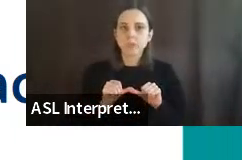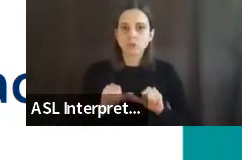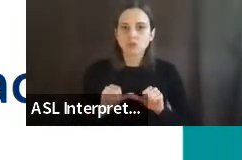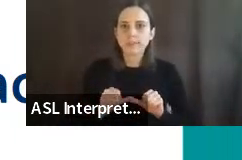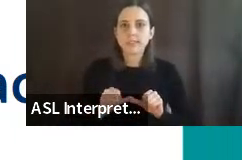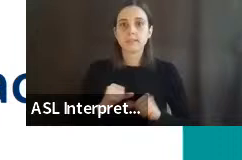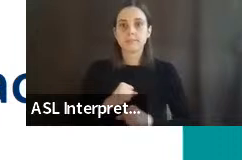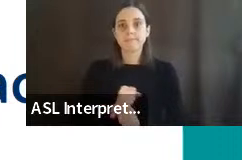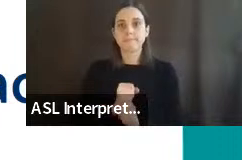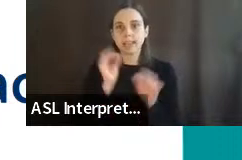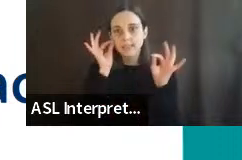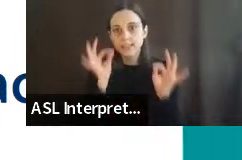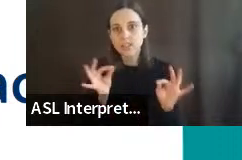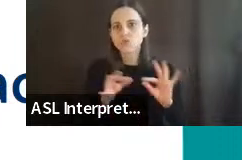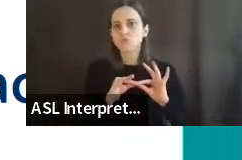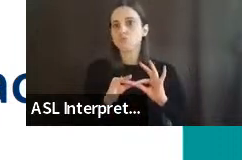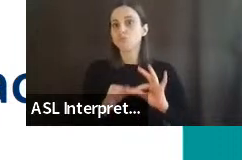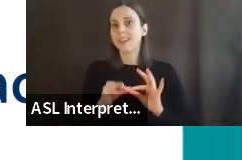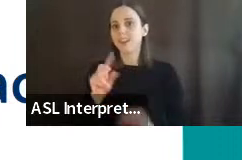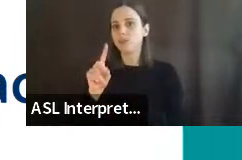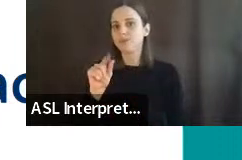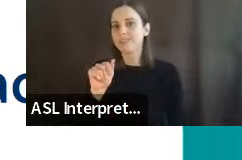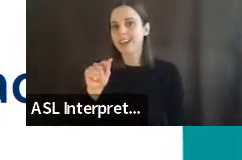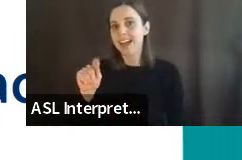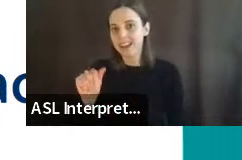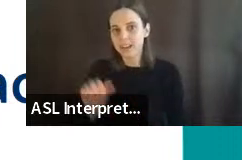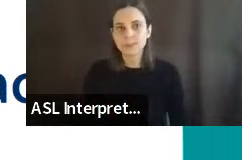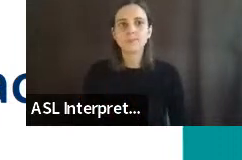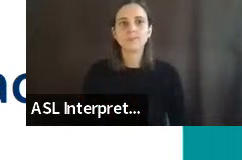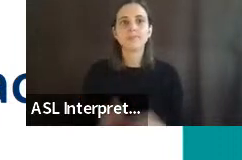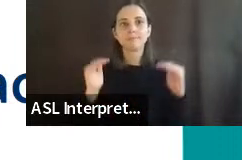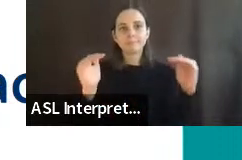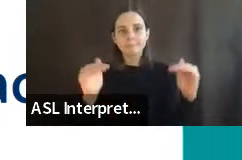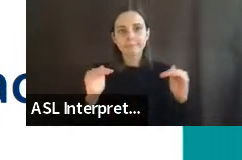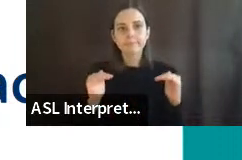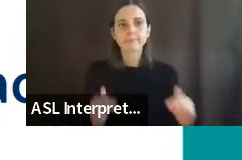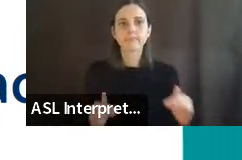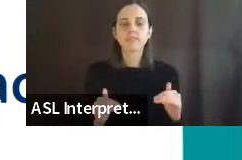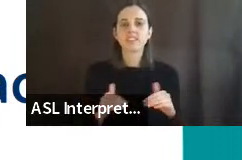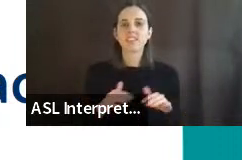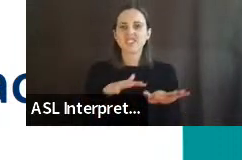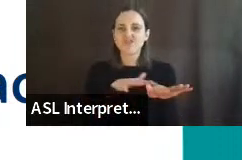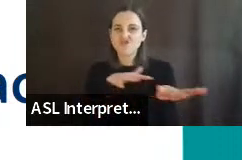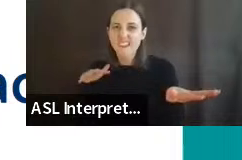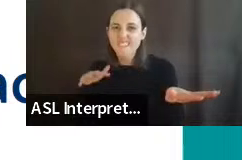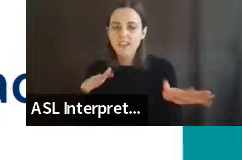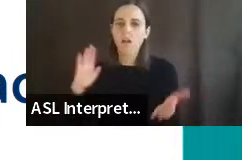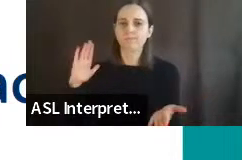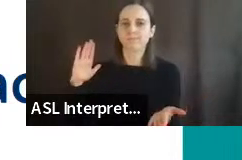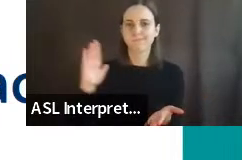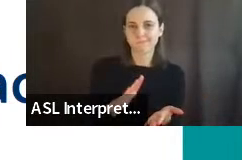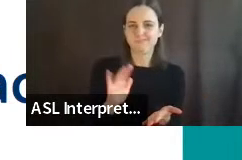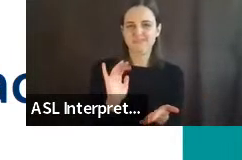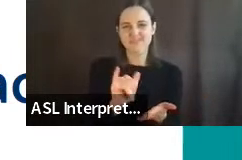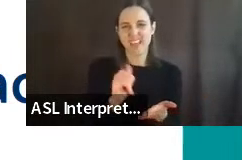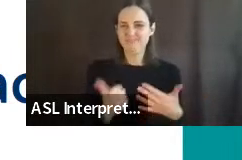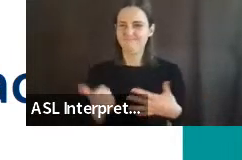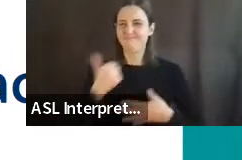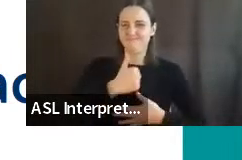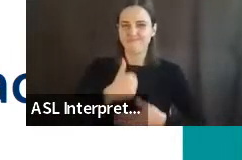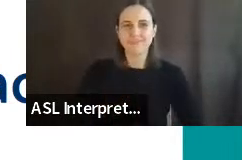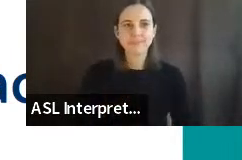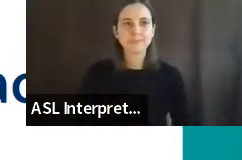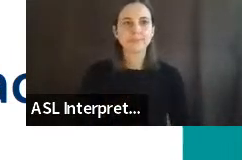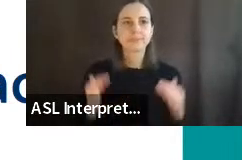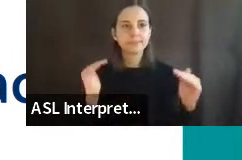data. The option that reduces traffic congestion the most is what should be built. Active transportation